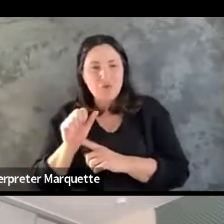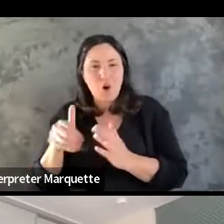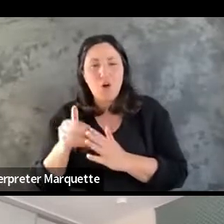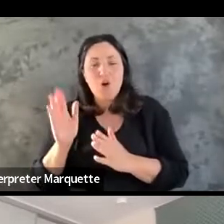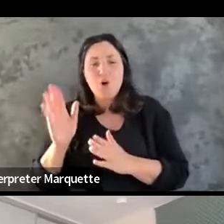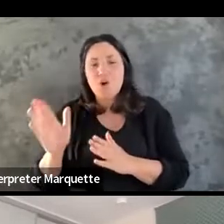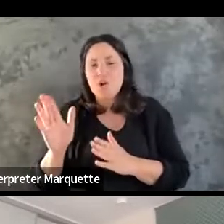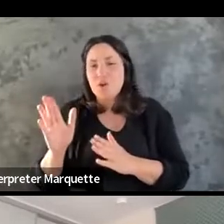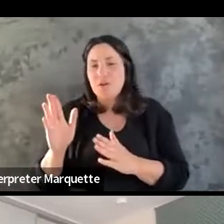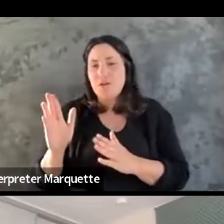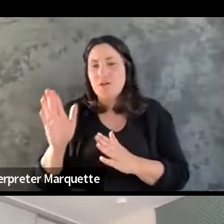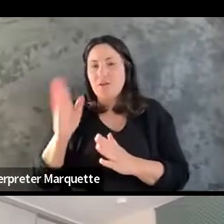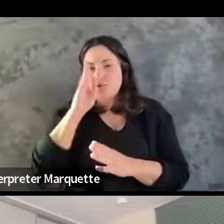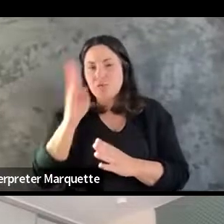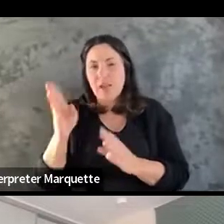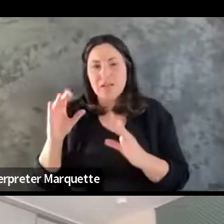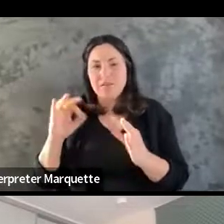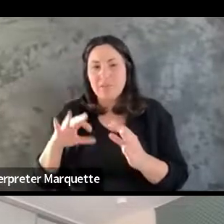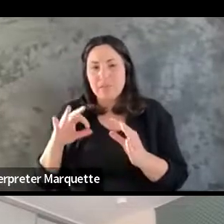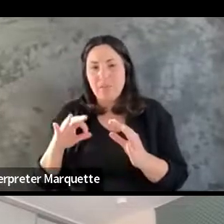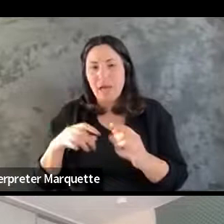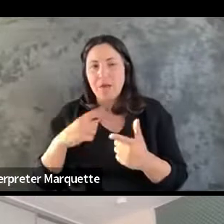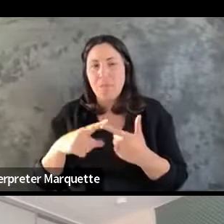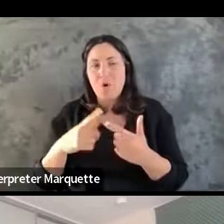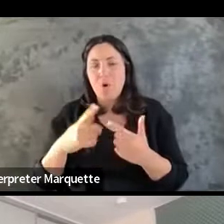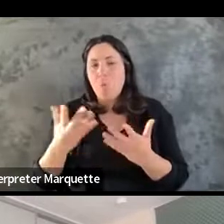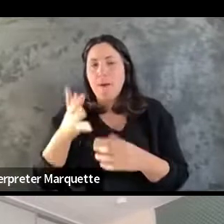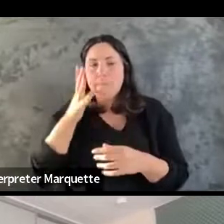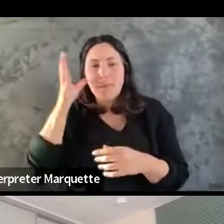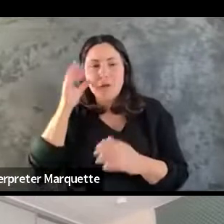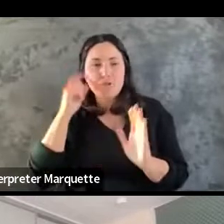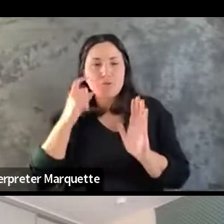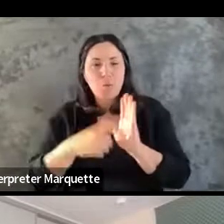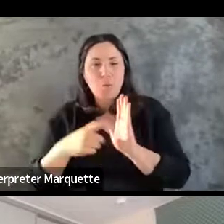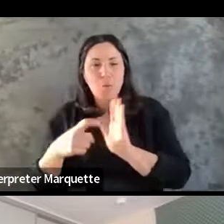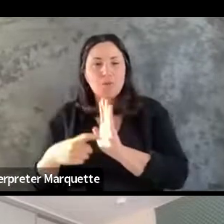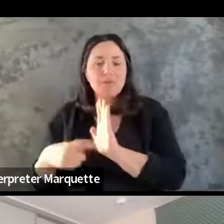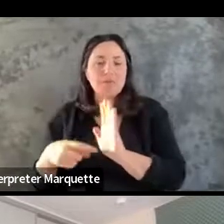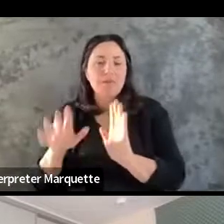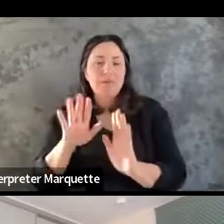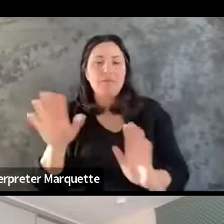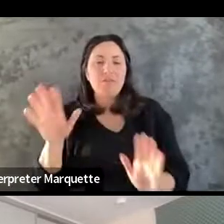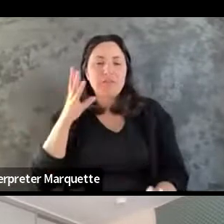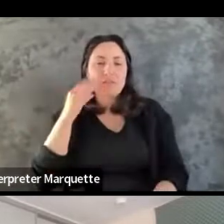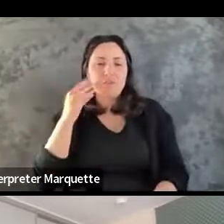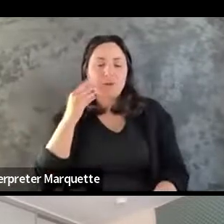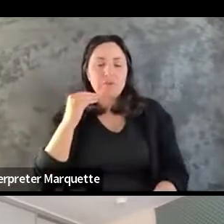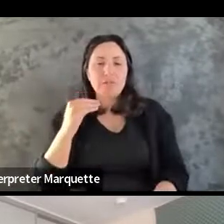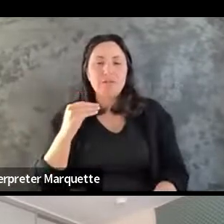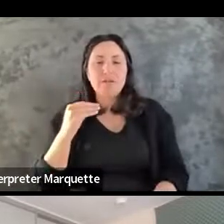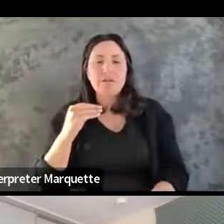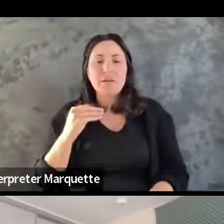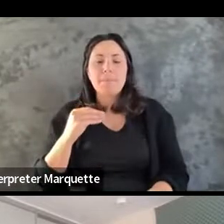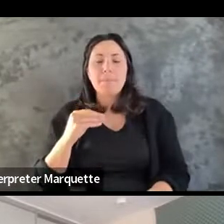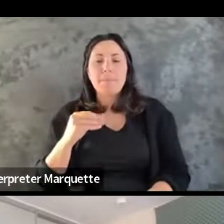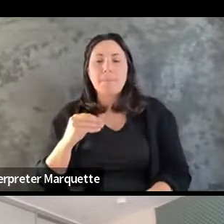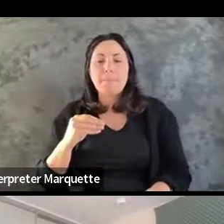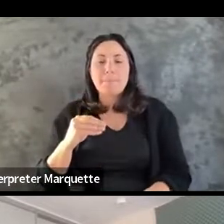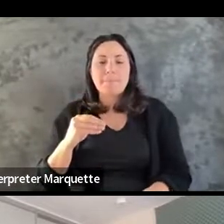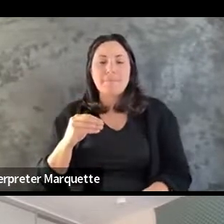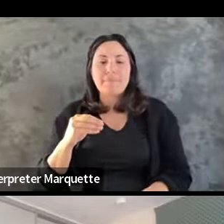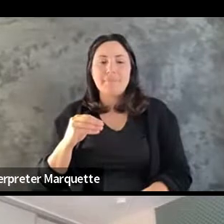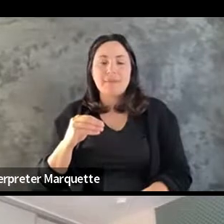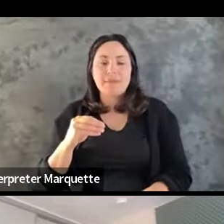direct input to the committee about what parents are noticing and what parents are experiencing and hearing from the kids, that should